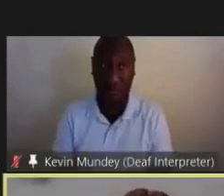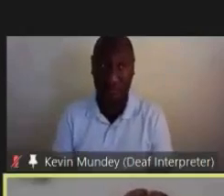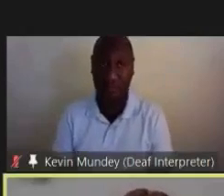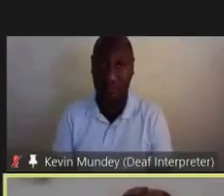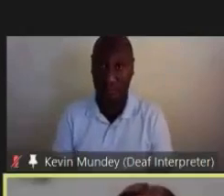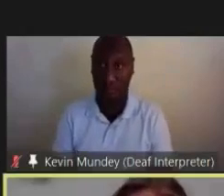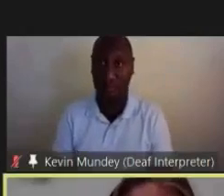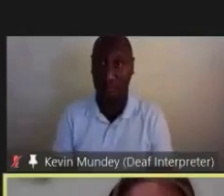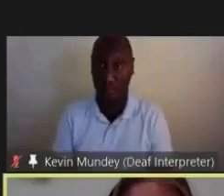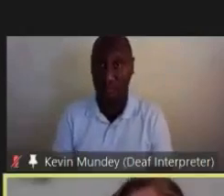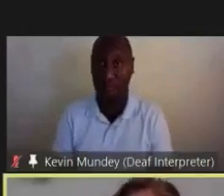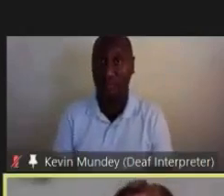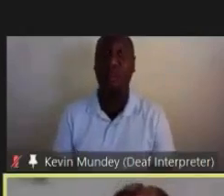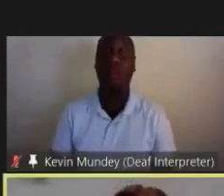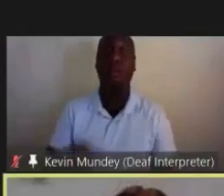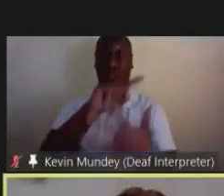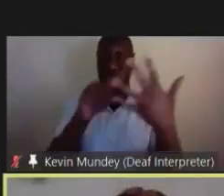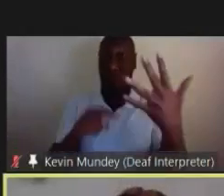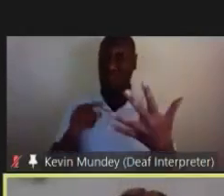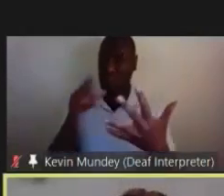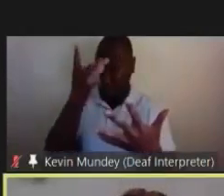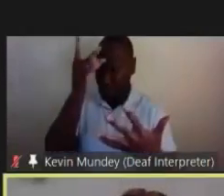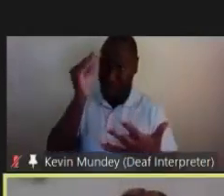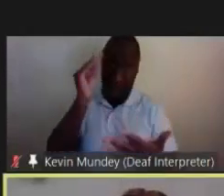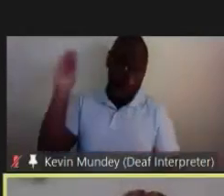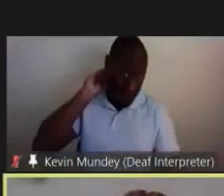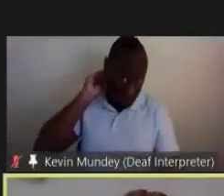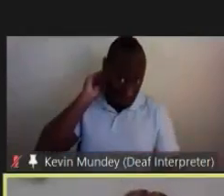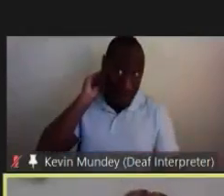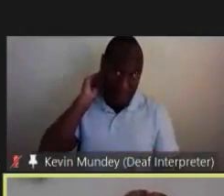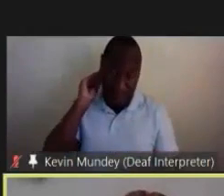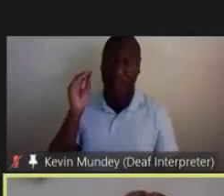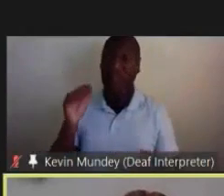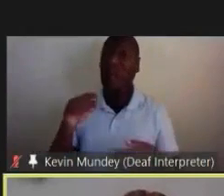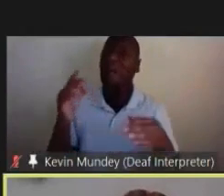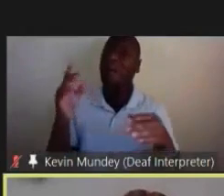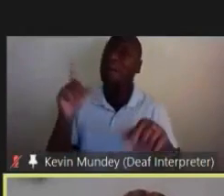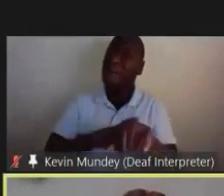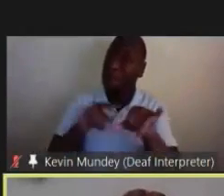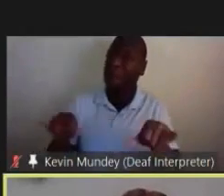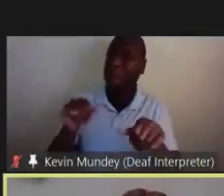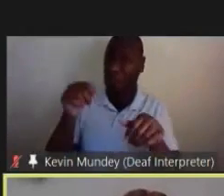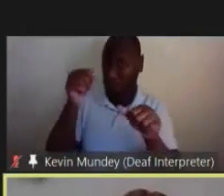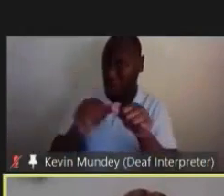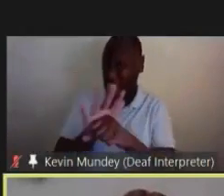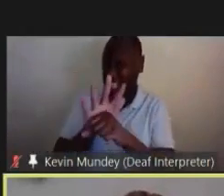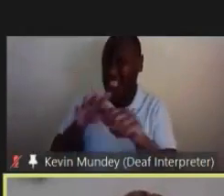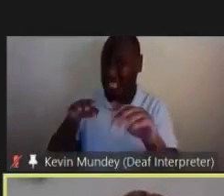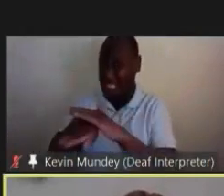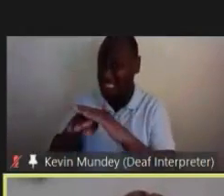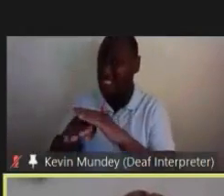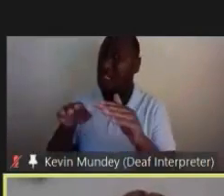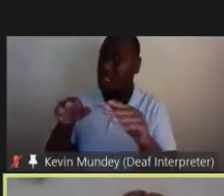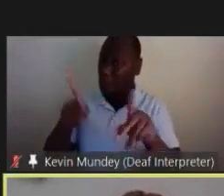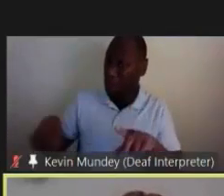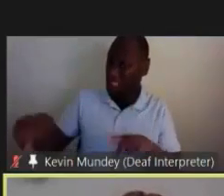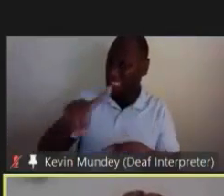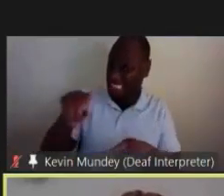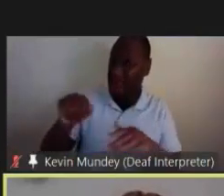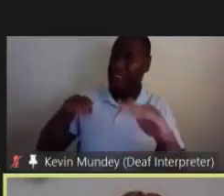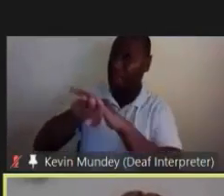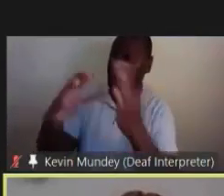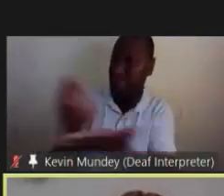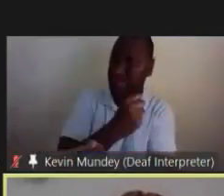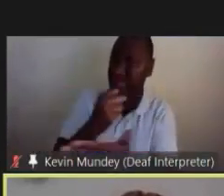With those concepts in mind, we want to make sure this video is accessible for people with disabilities, caregivers,